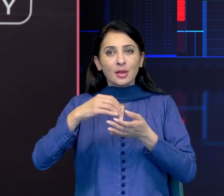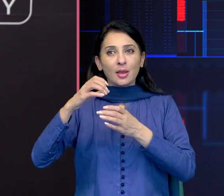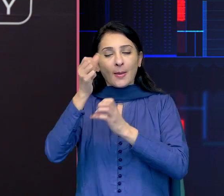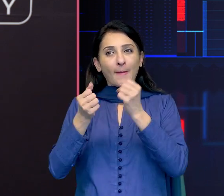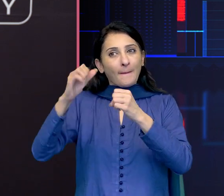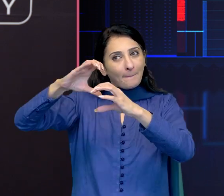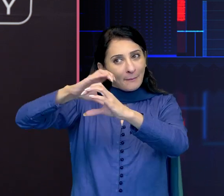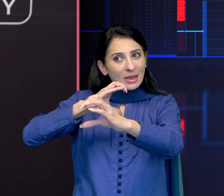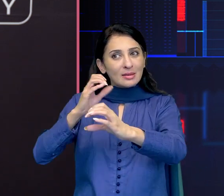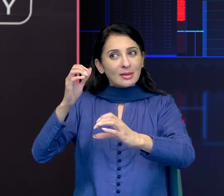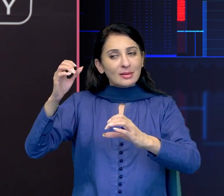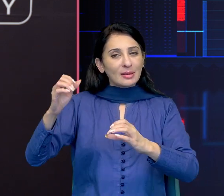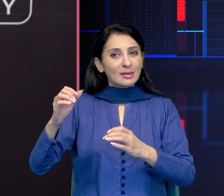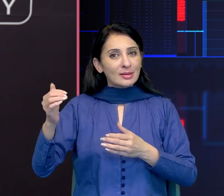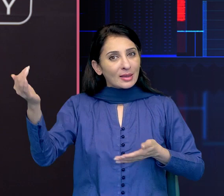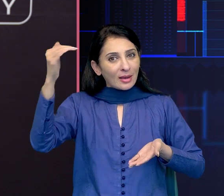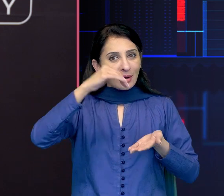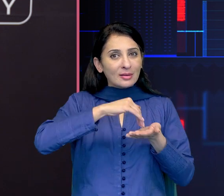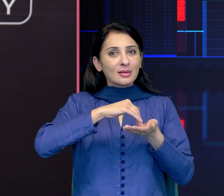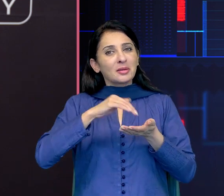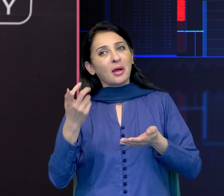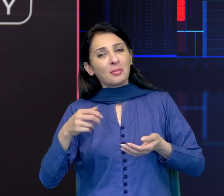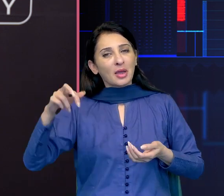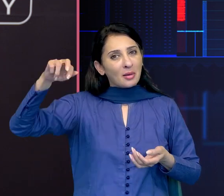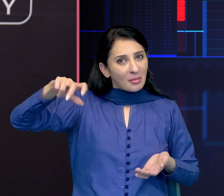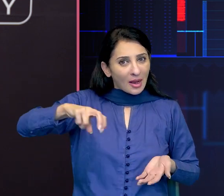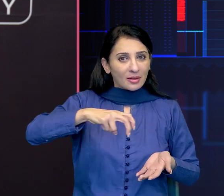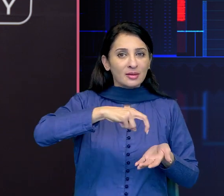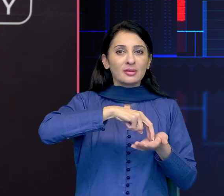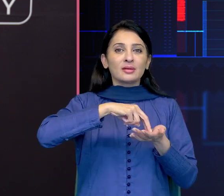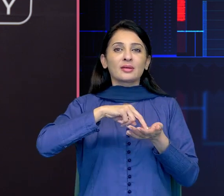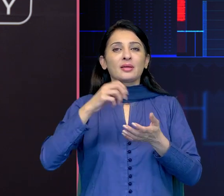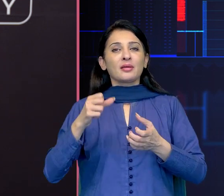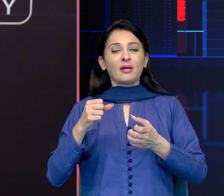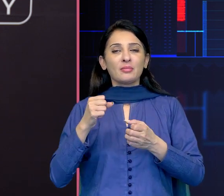the mountains, by